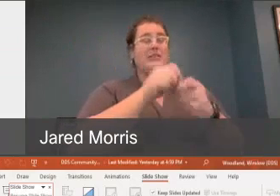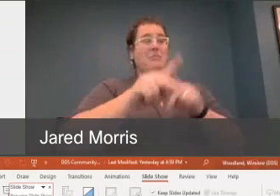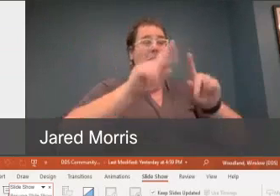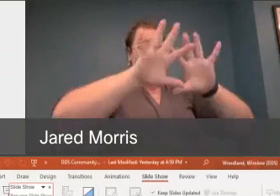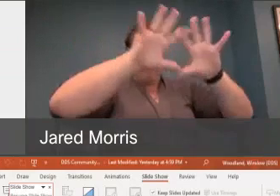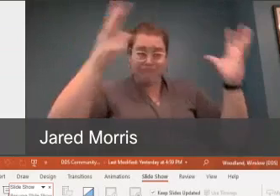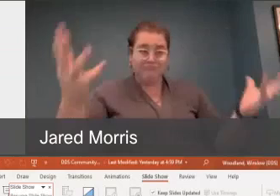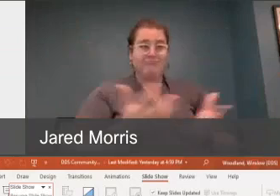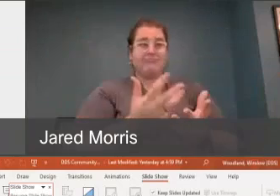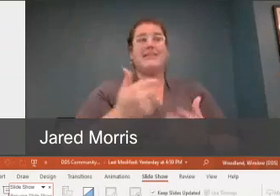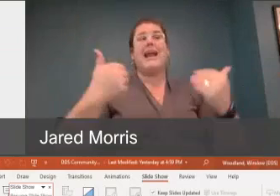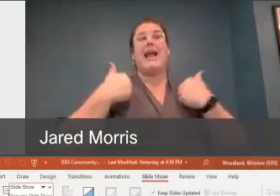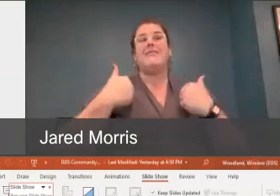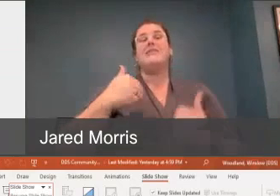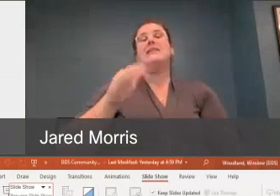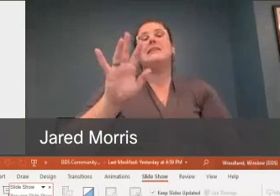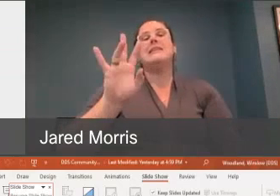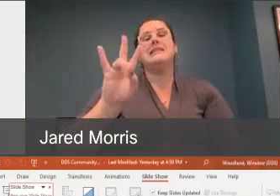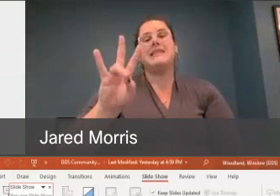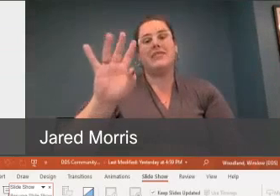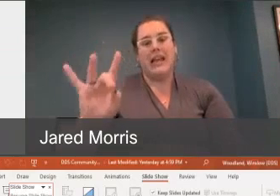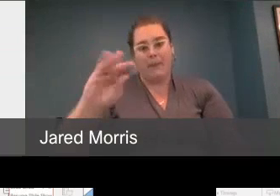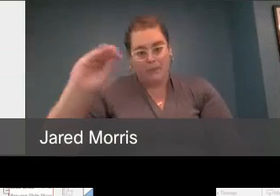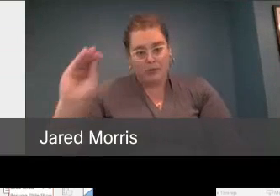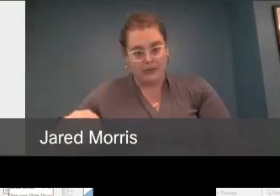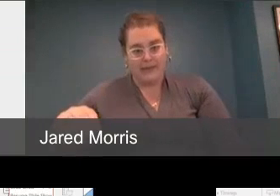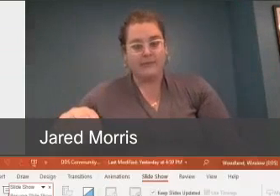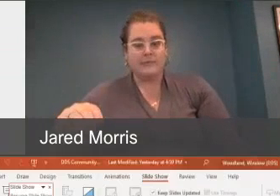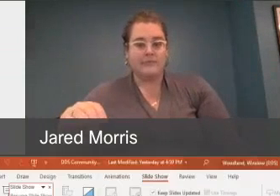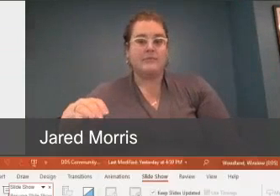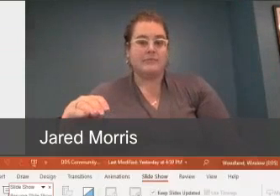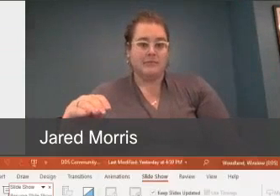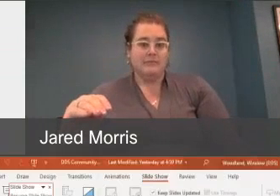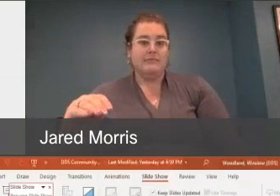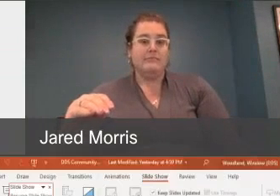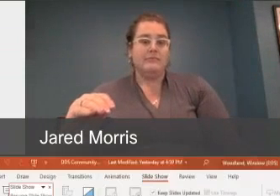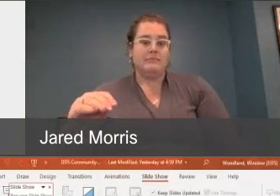who have received at least one vaccine, and this was updated.